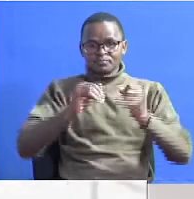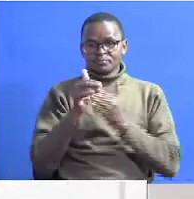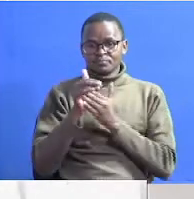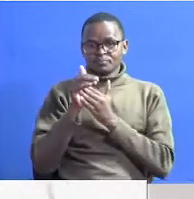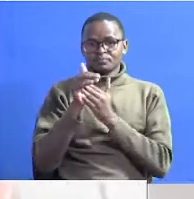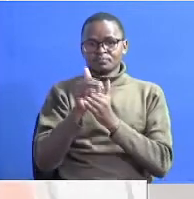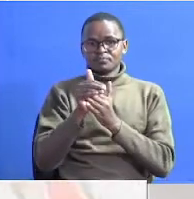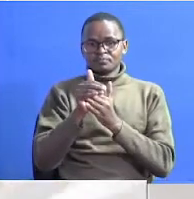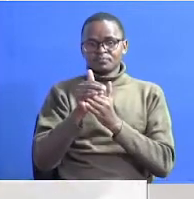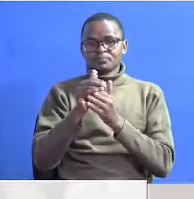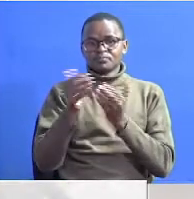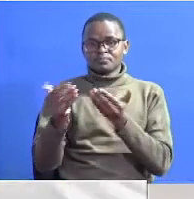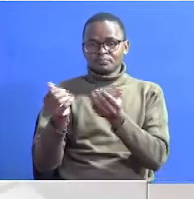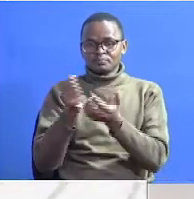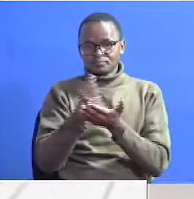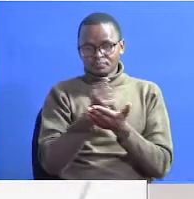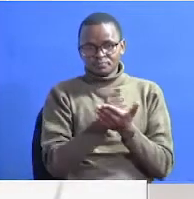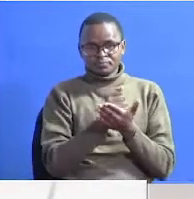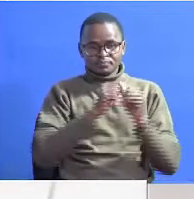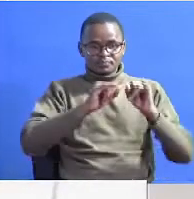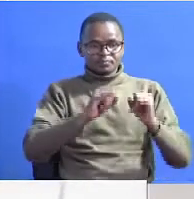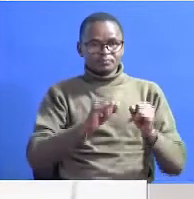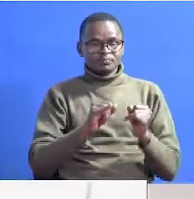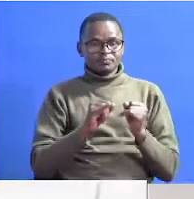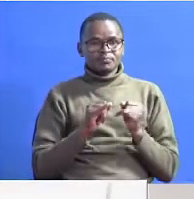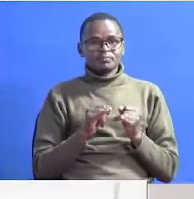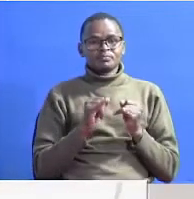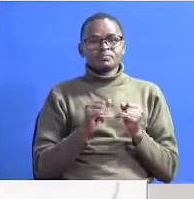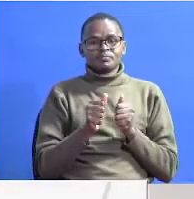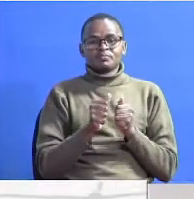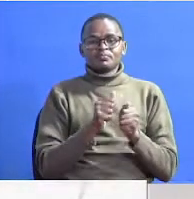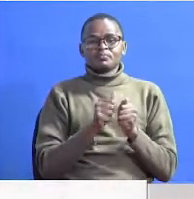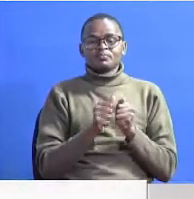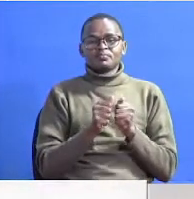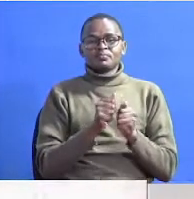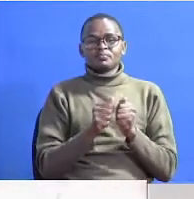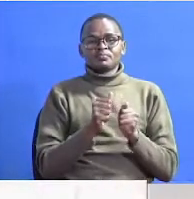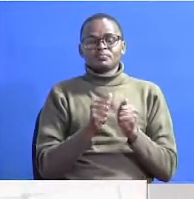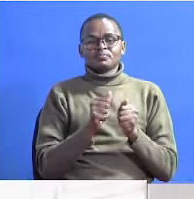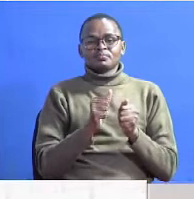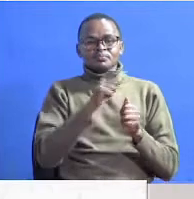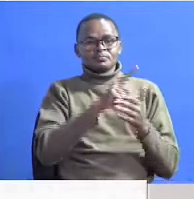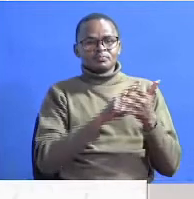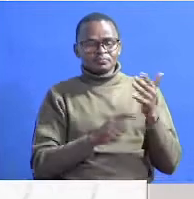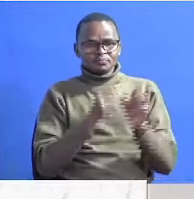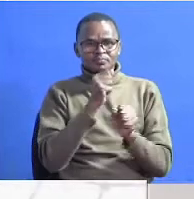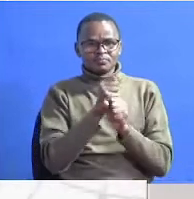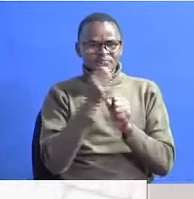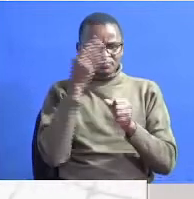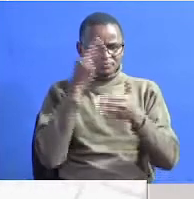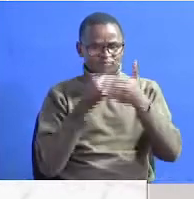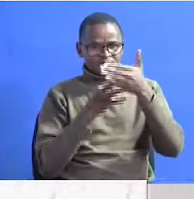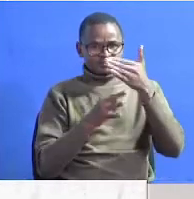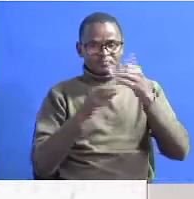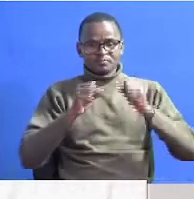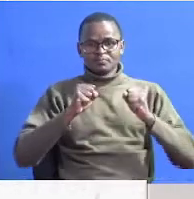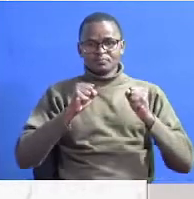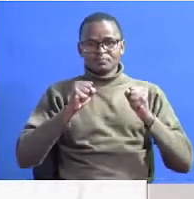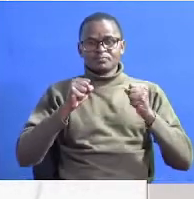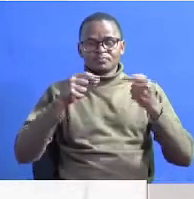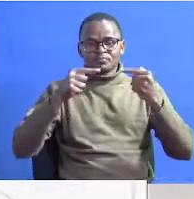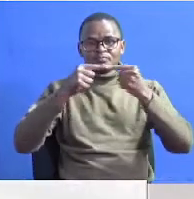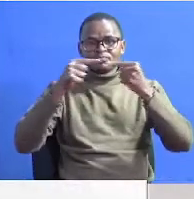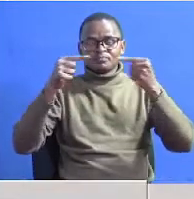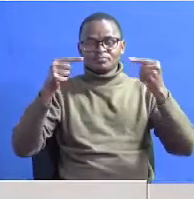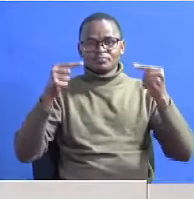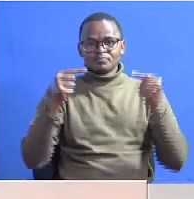as we are going to usher in the new, administration, what do you foresee as the strength of the